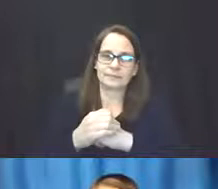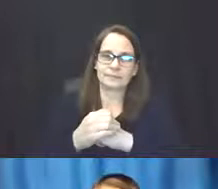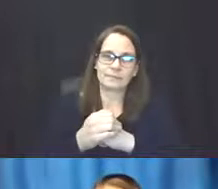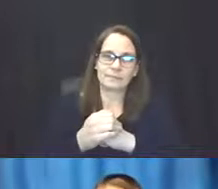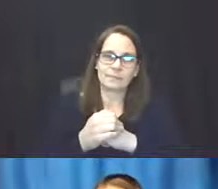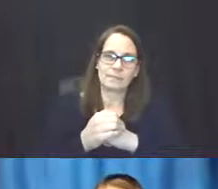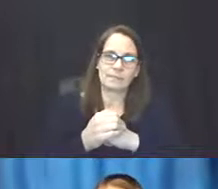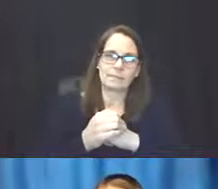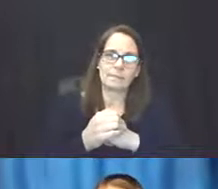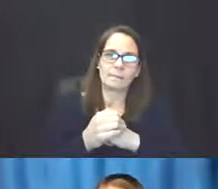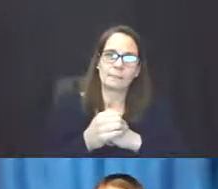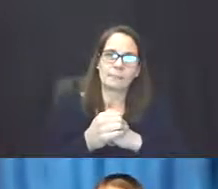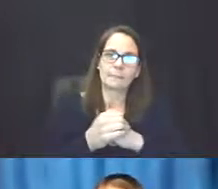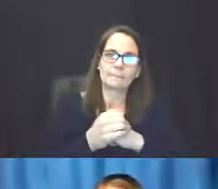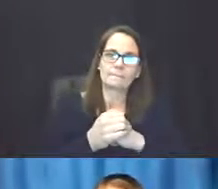Next slide, please.